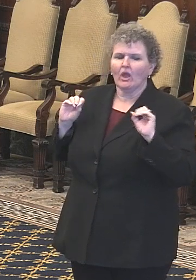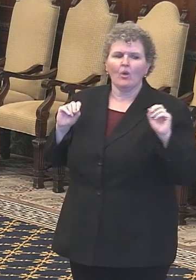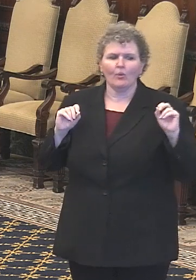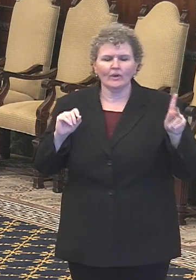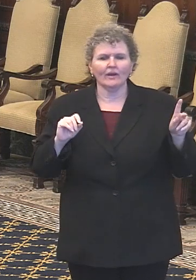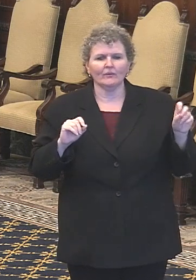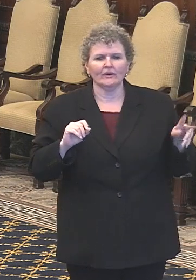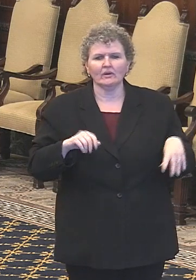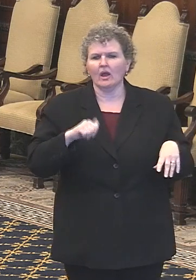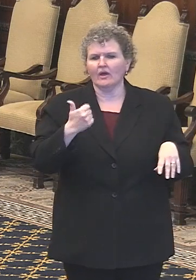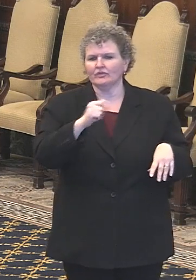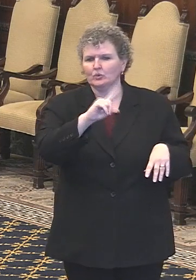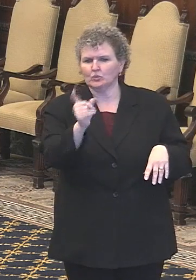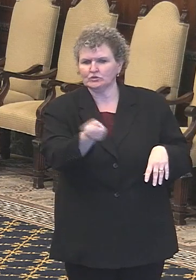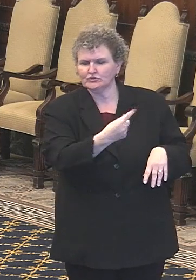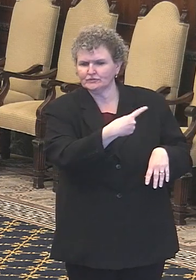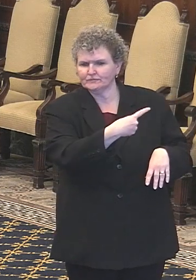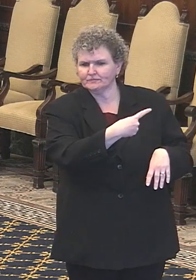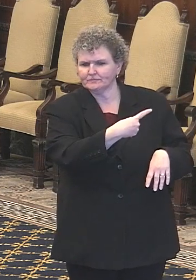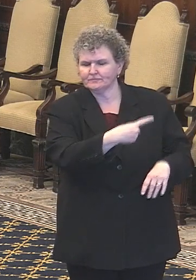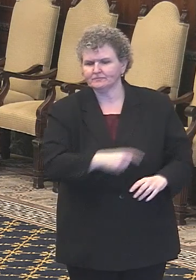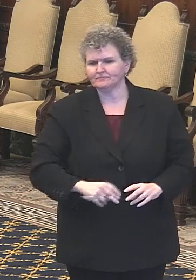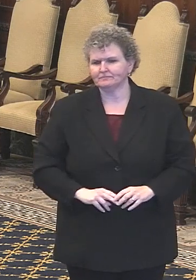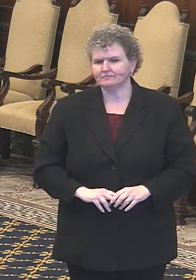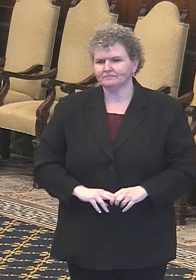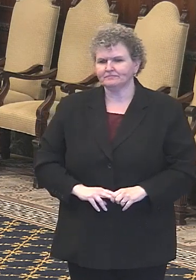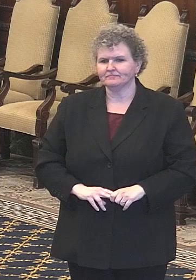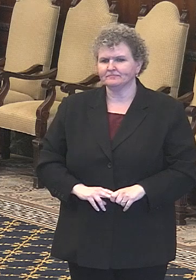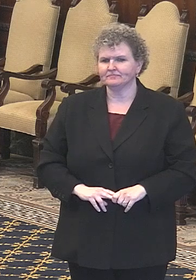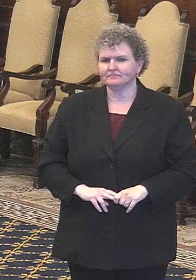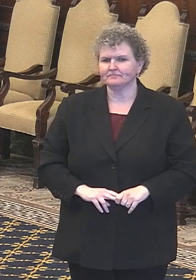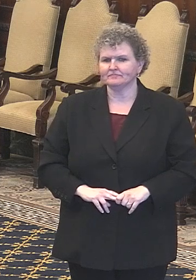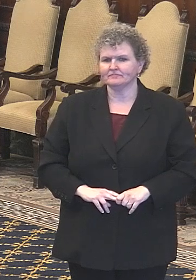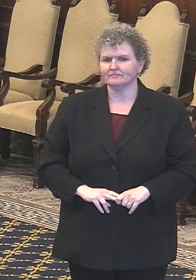Thank you, Gray. And we'll go back to Laura McChrystal of the Inquirer.